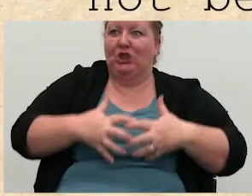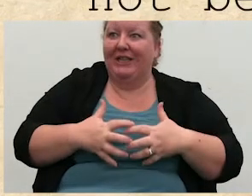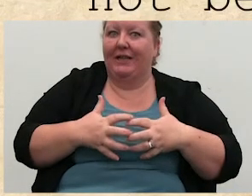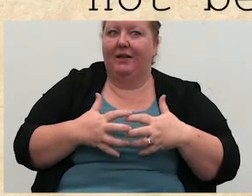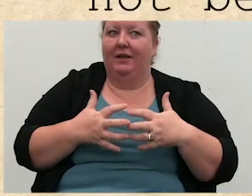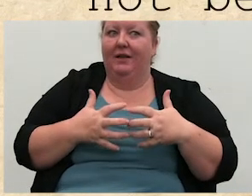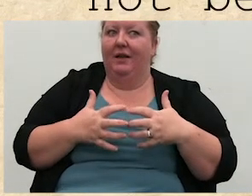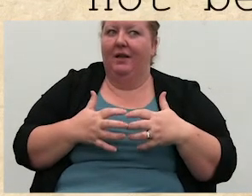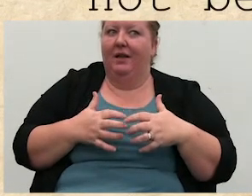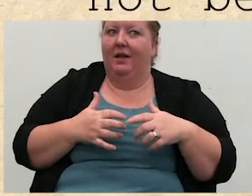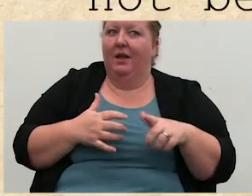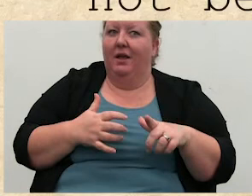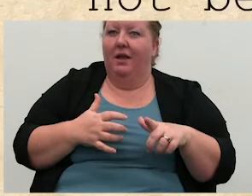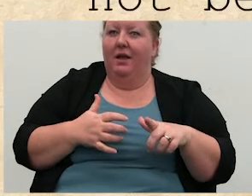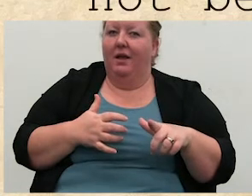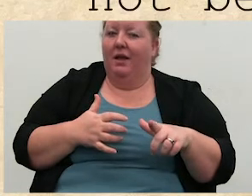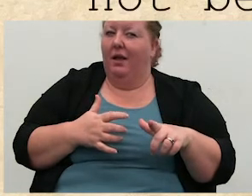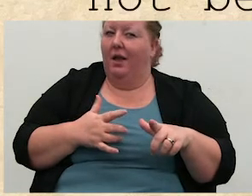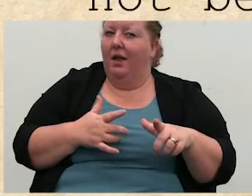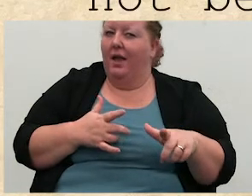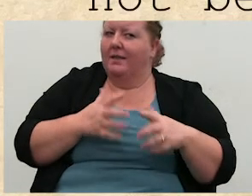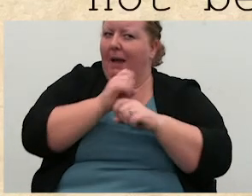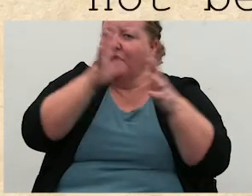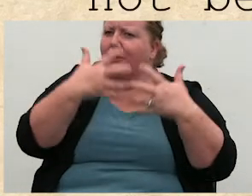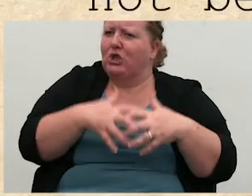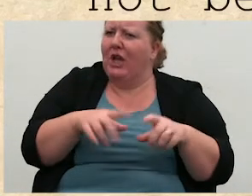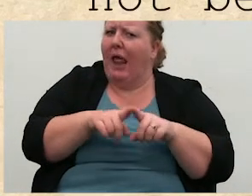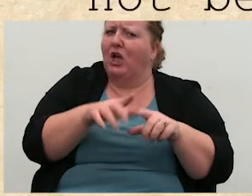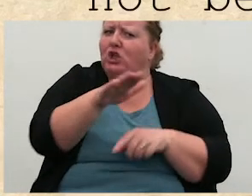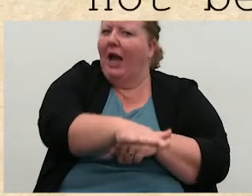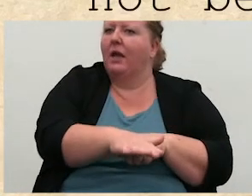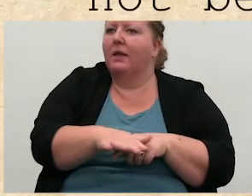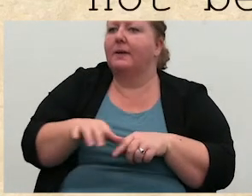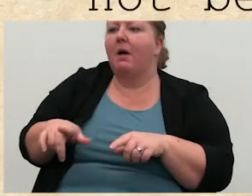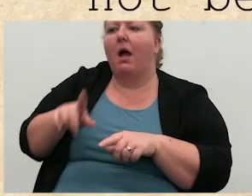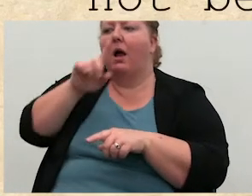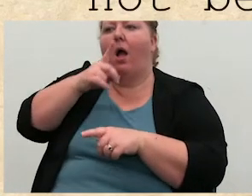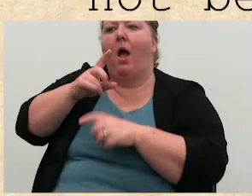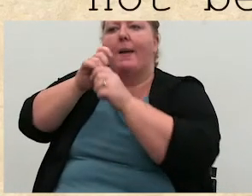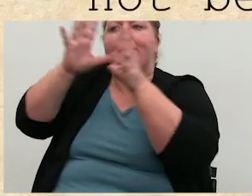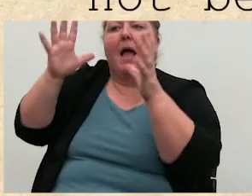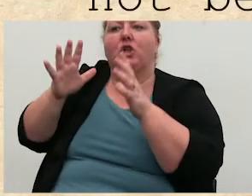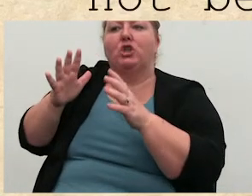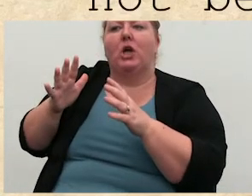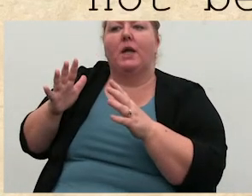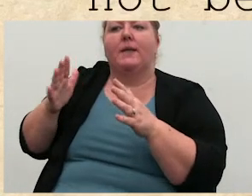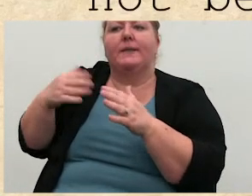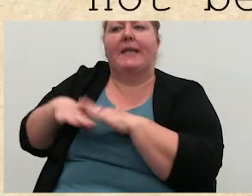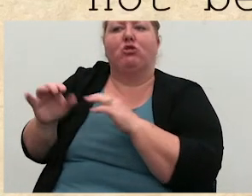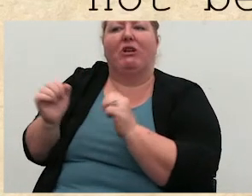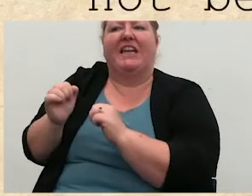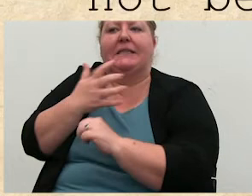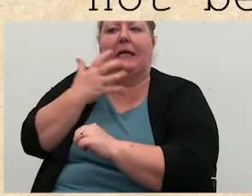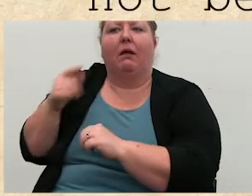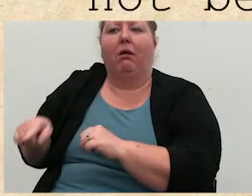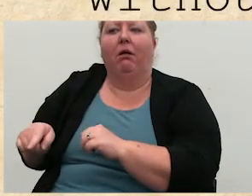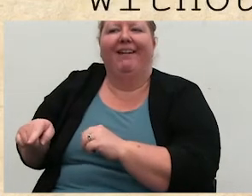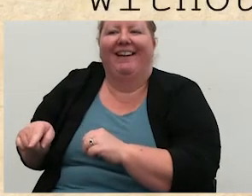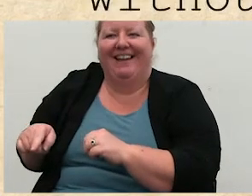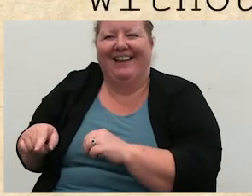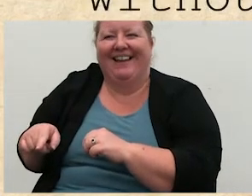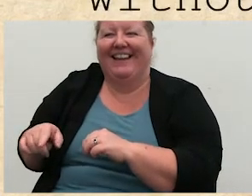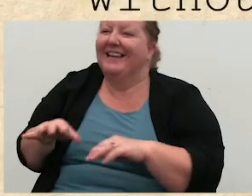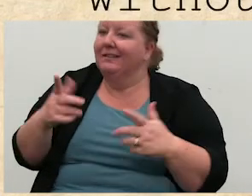a world with central heating. But he goes on in even more adorable